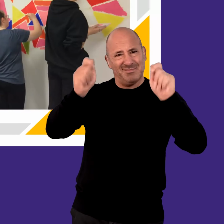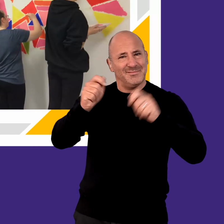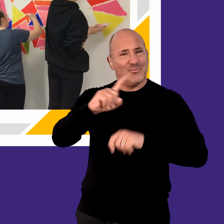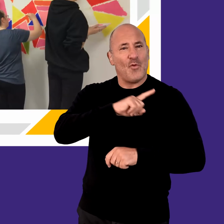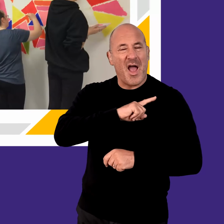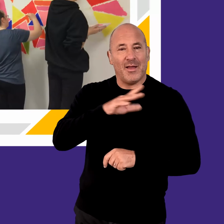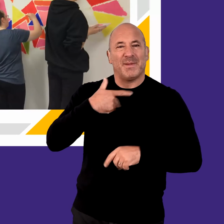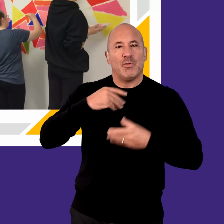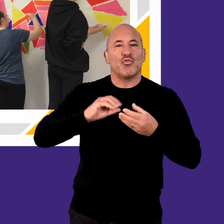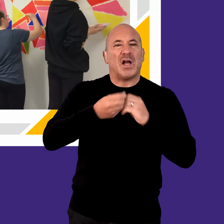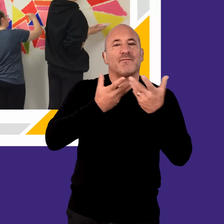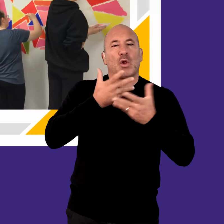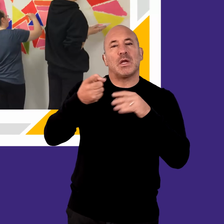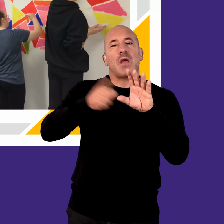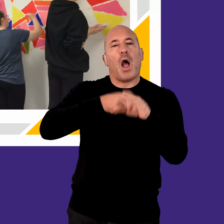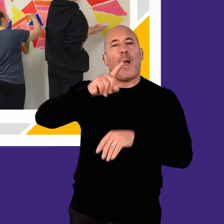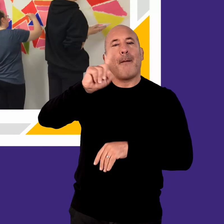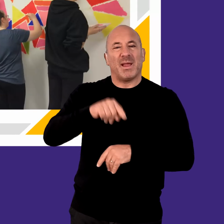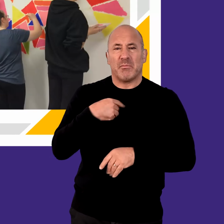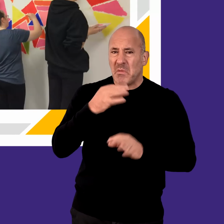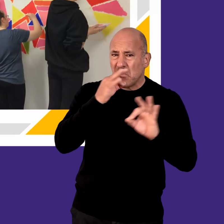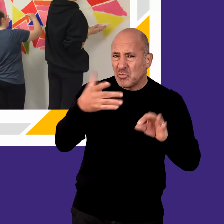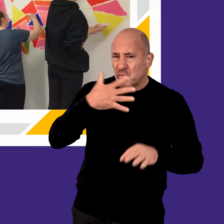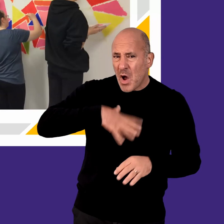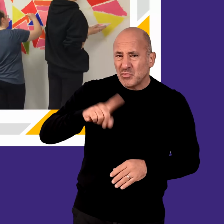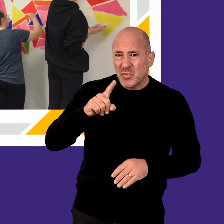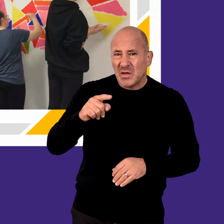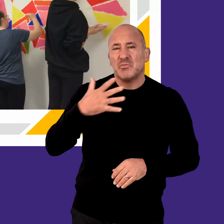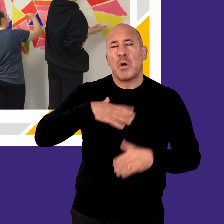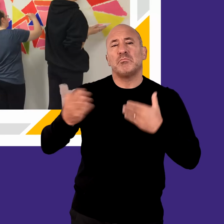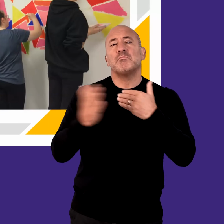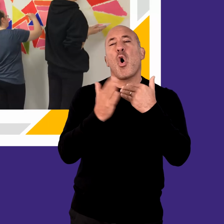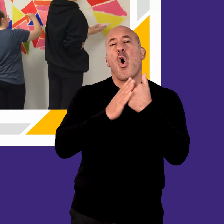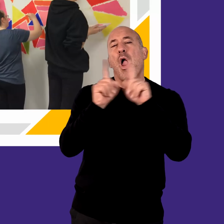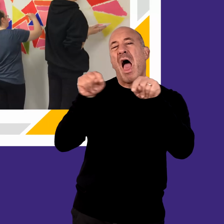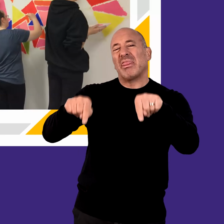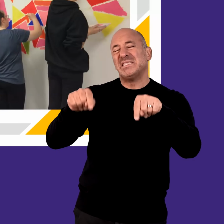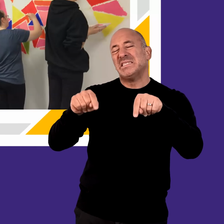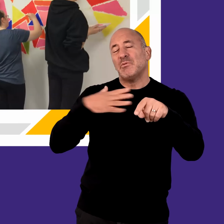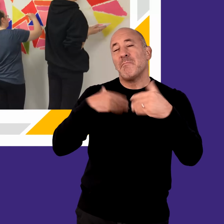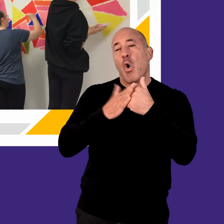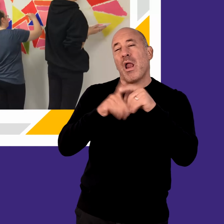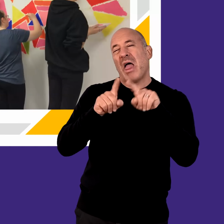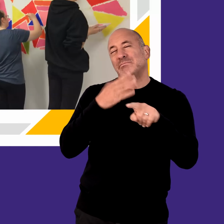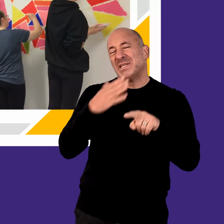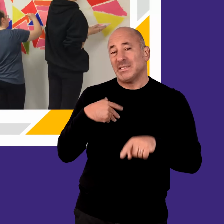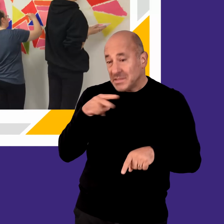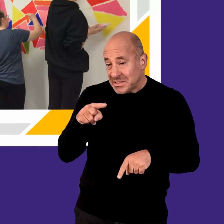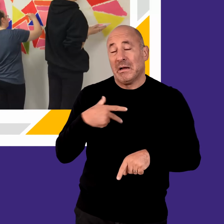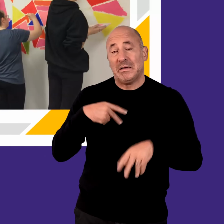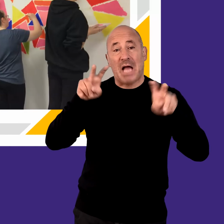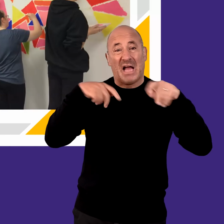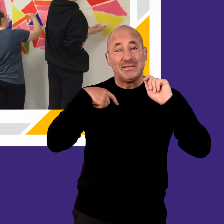creative consultation with young people, we asked them what they wanted and they said they wanted more stuff like this, please. So that's what we call the